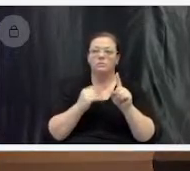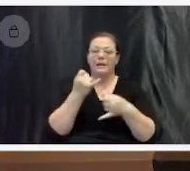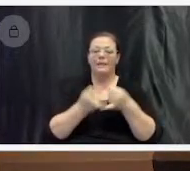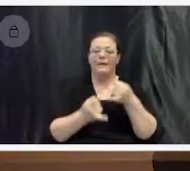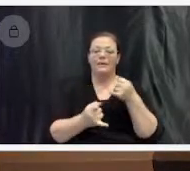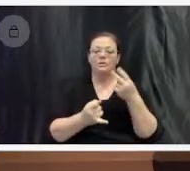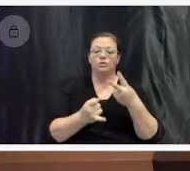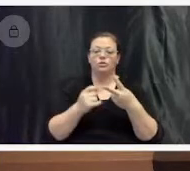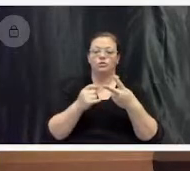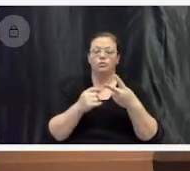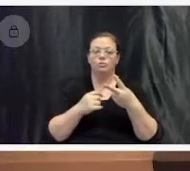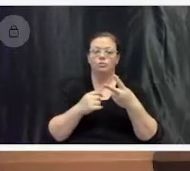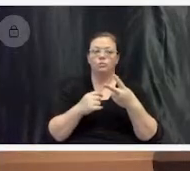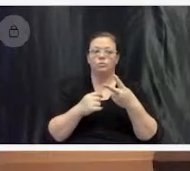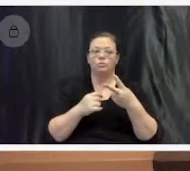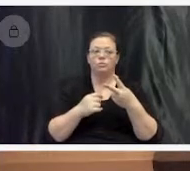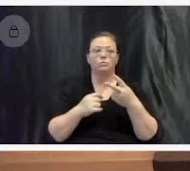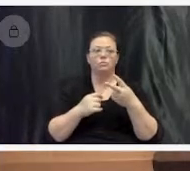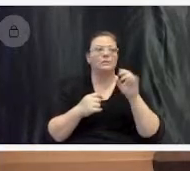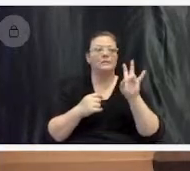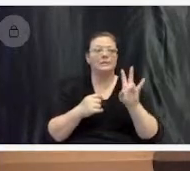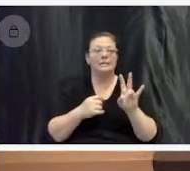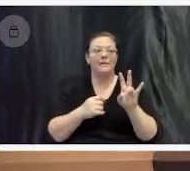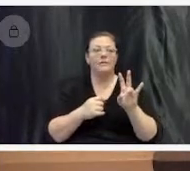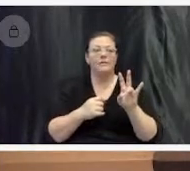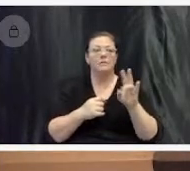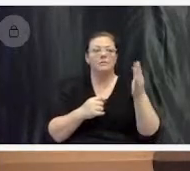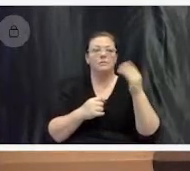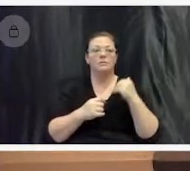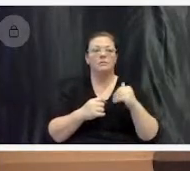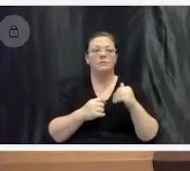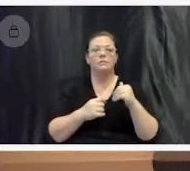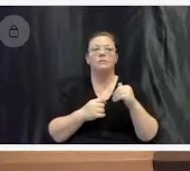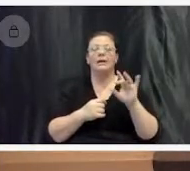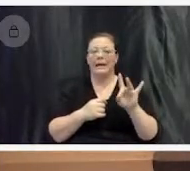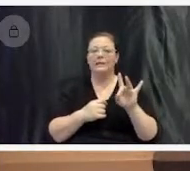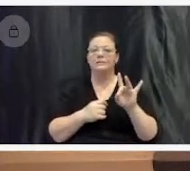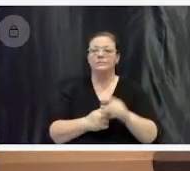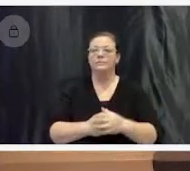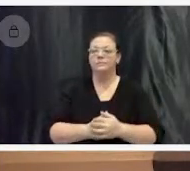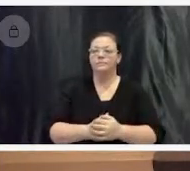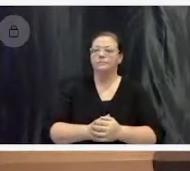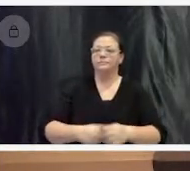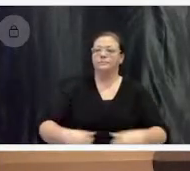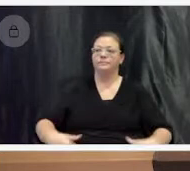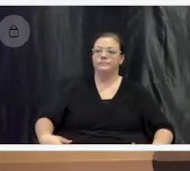two, which is item number 7, and then item 8 as follows.